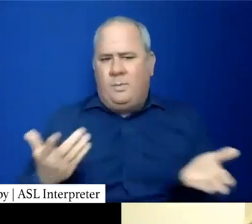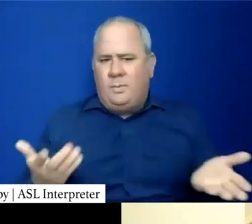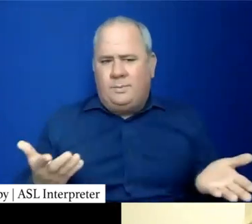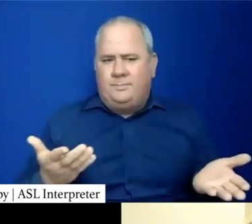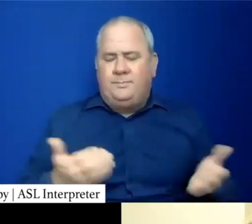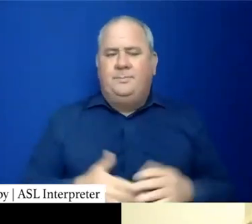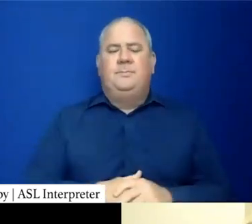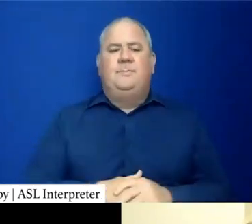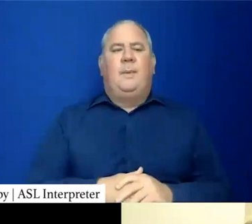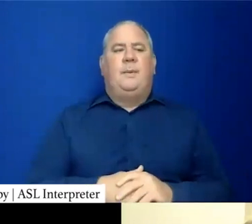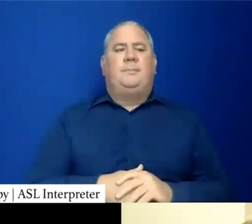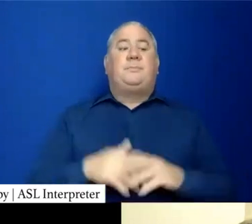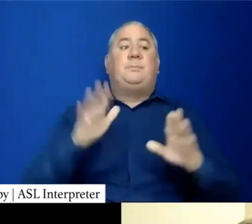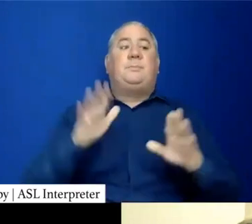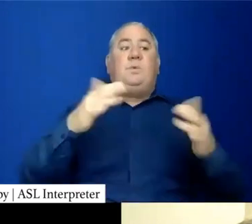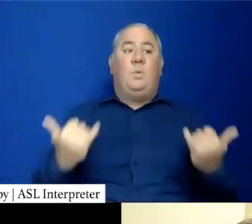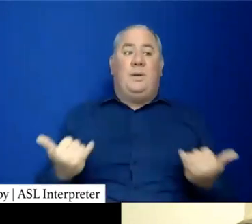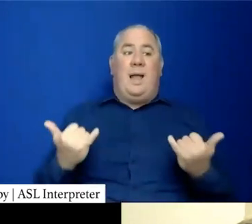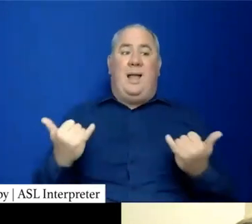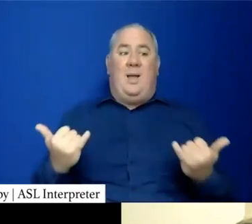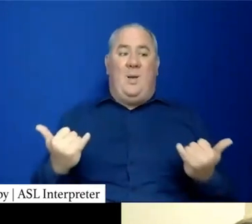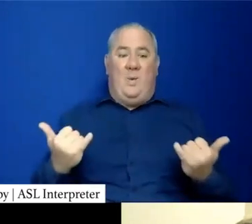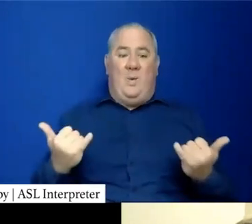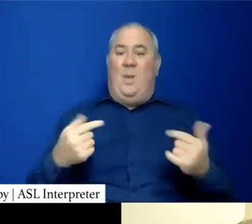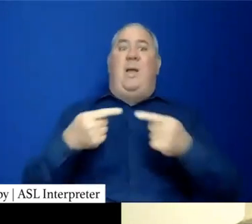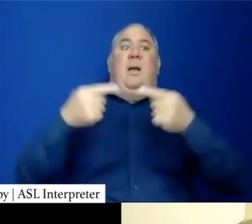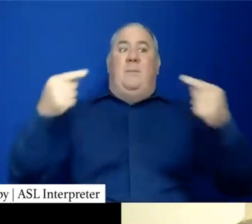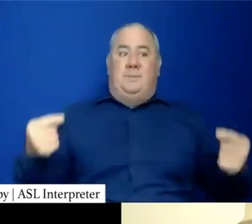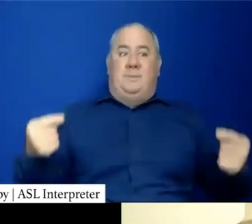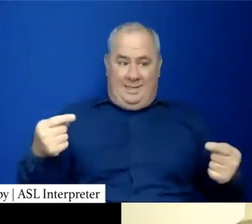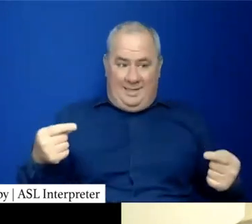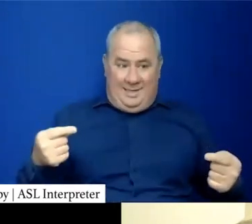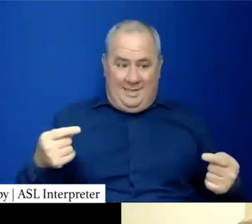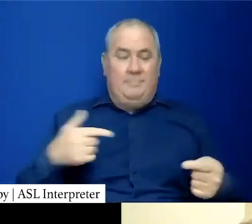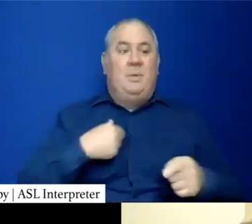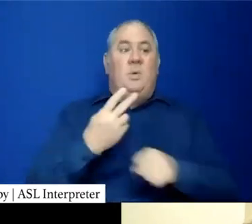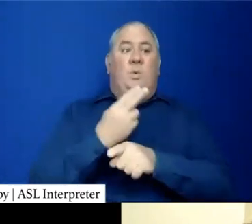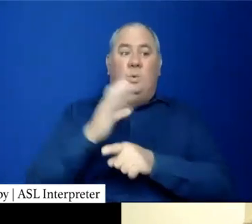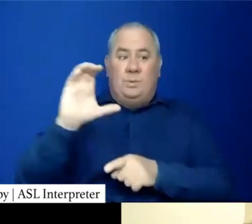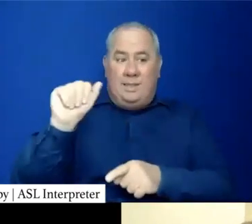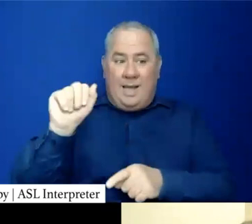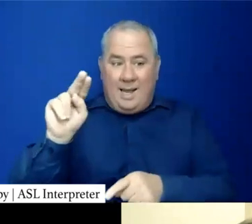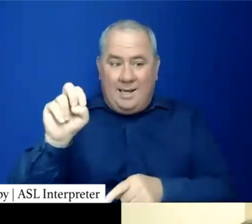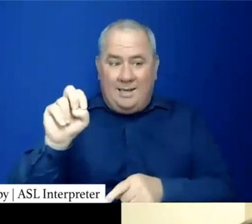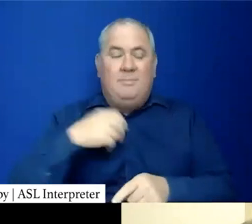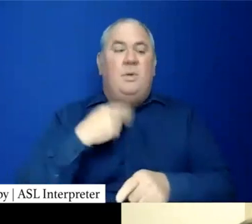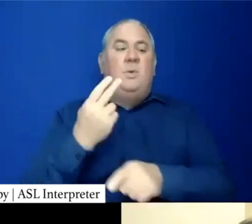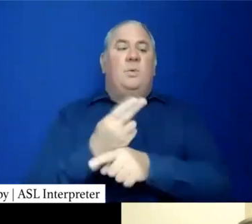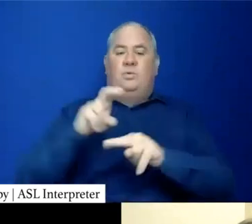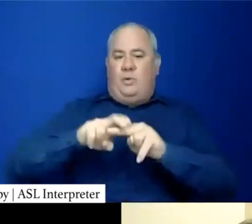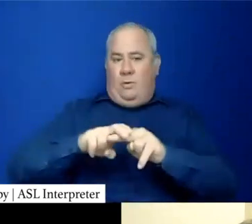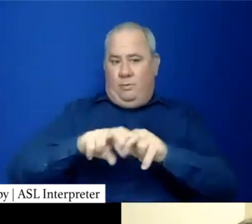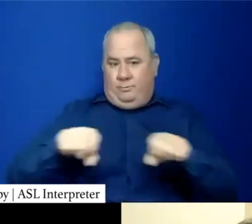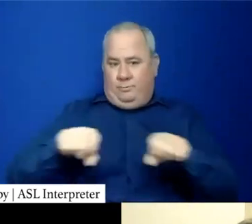But now it's switched. Like, I go out in either using a cane or a power chair, and people know at least some of